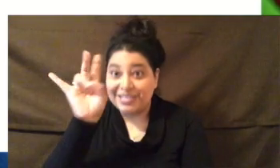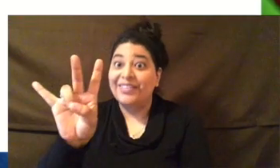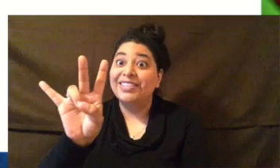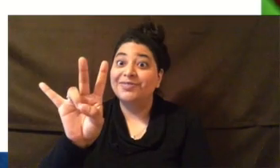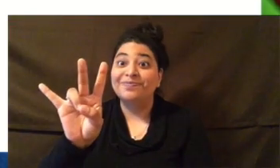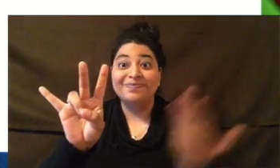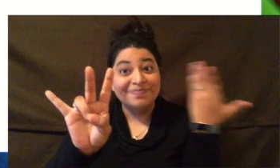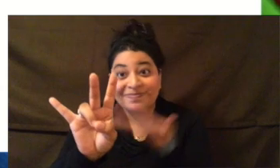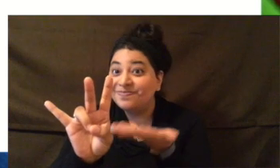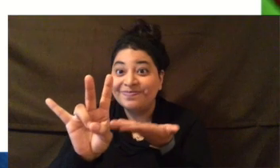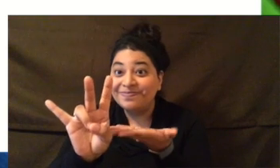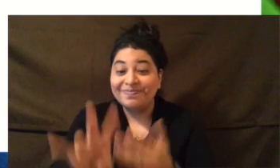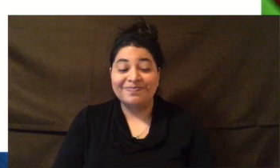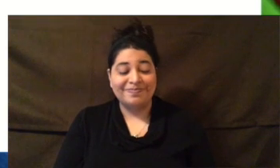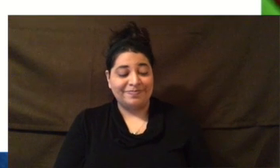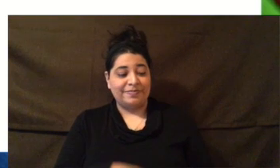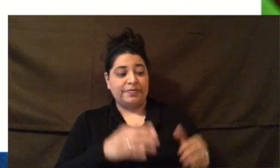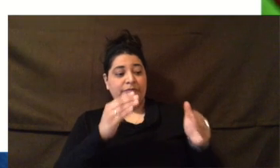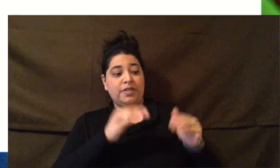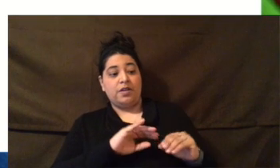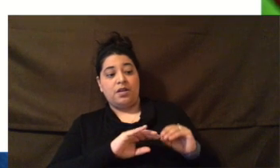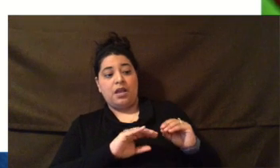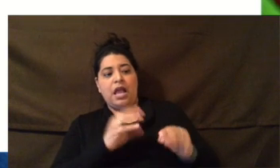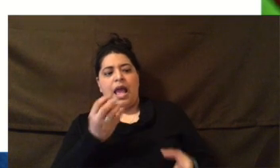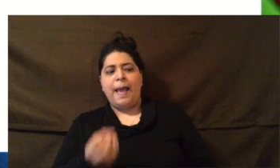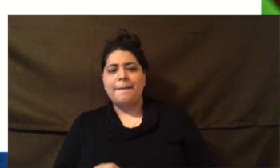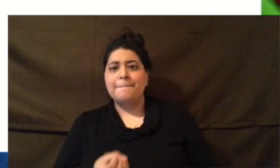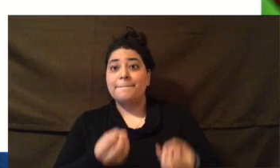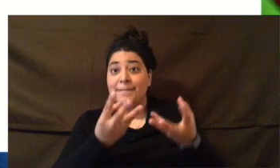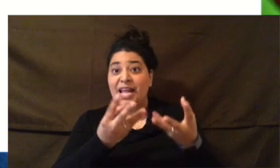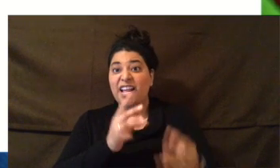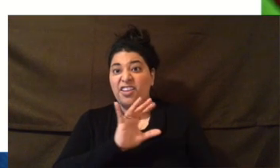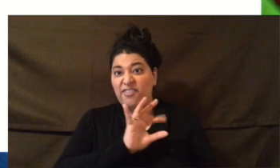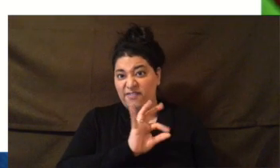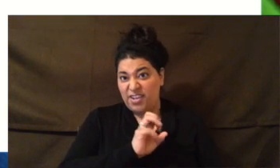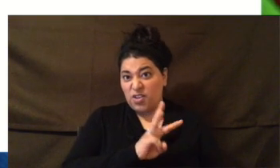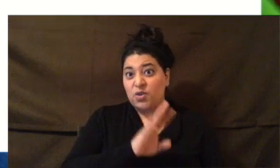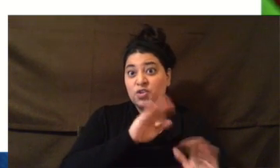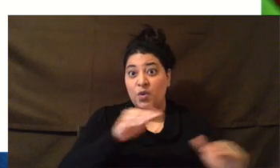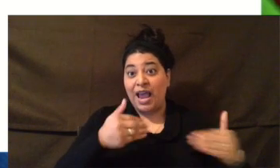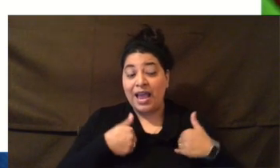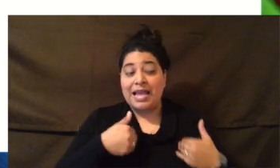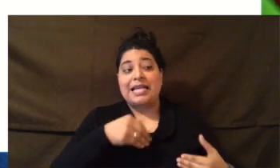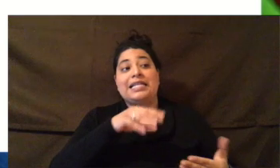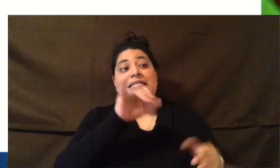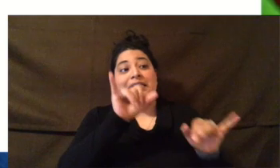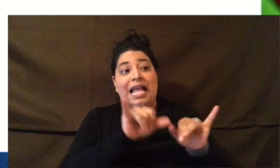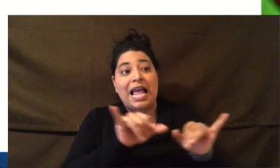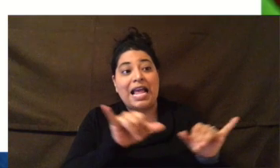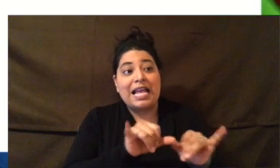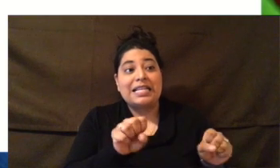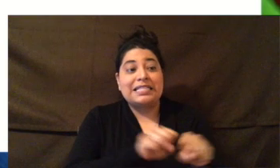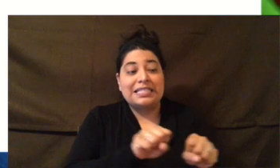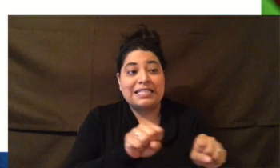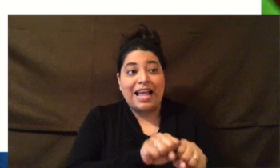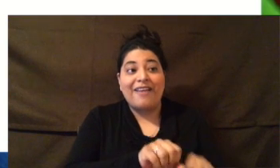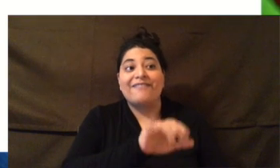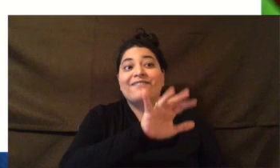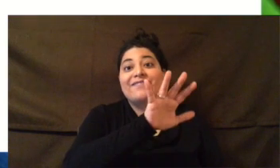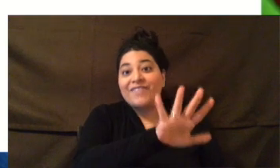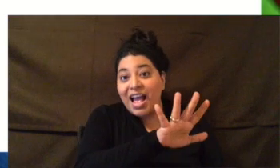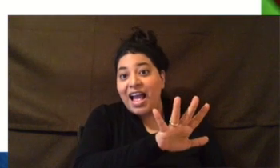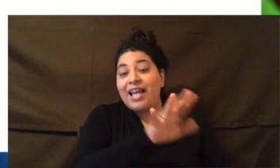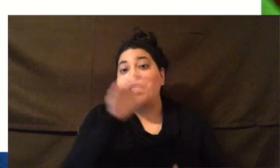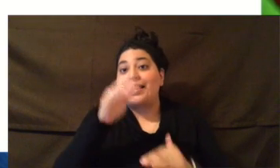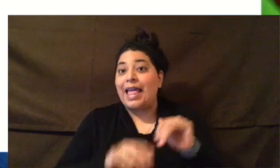7. Number 4, how many fewer children had size 5 shoes than size 1 shoes? So